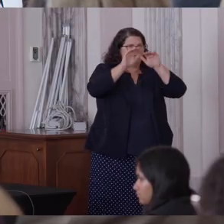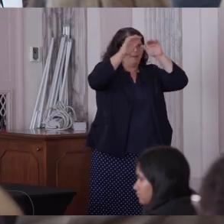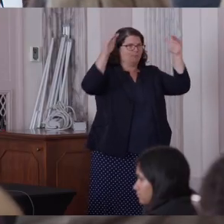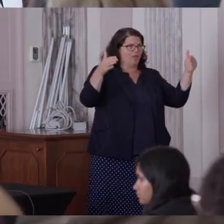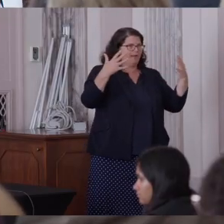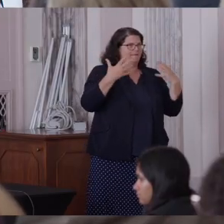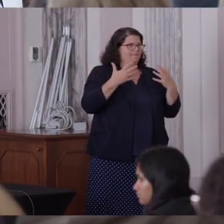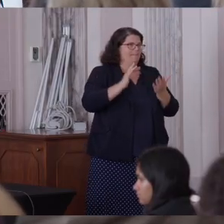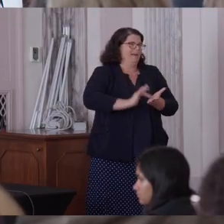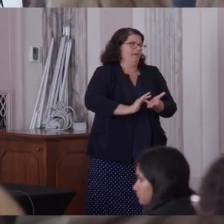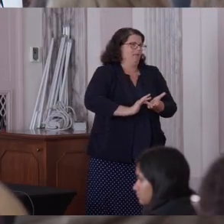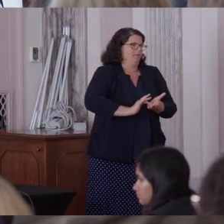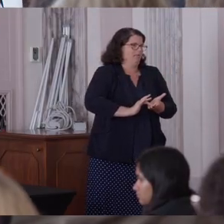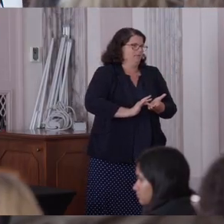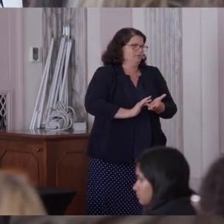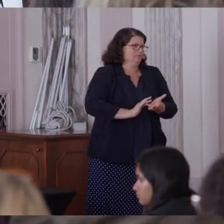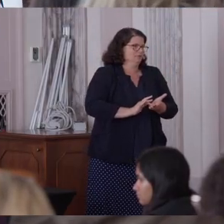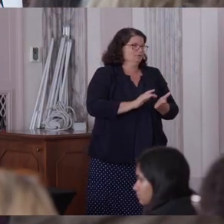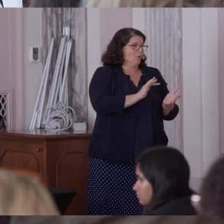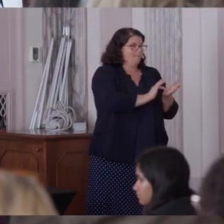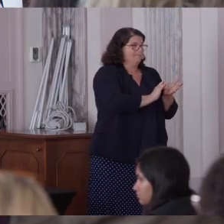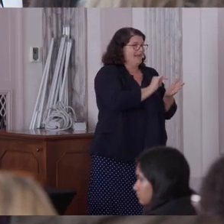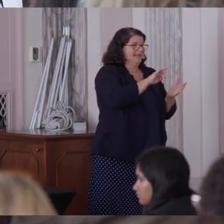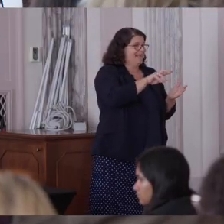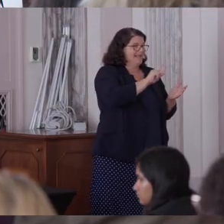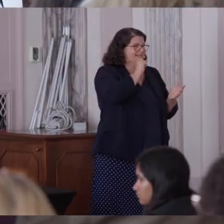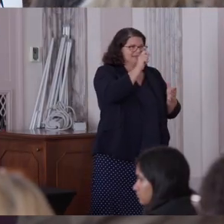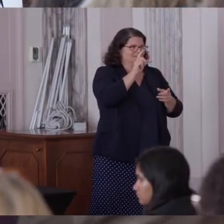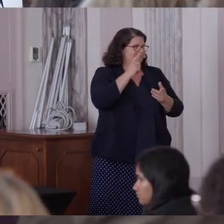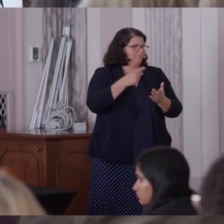Medicaid doesn't pay for it. I